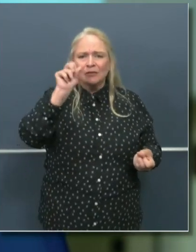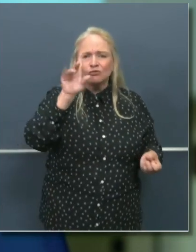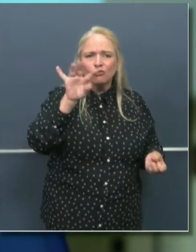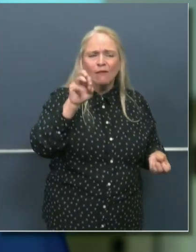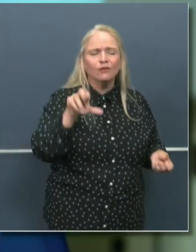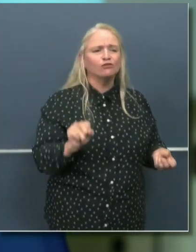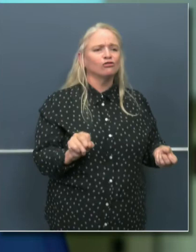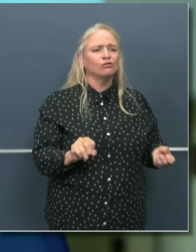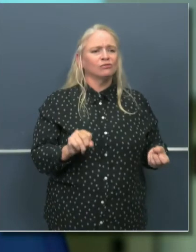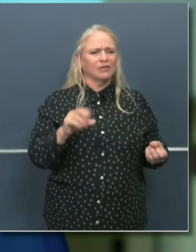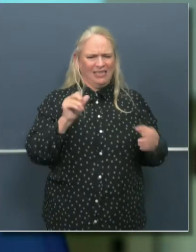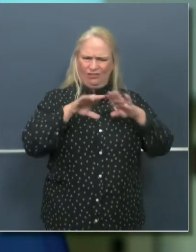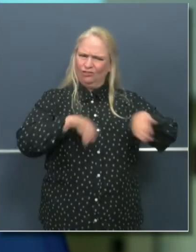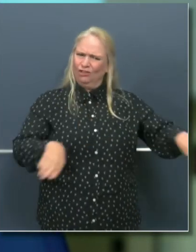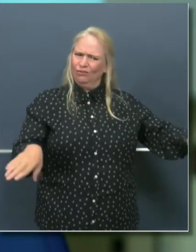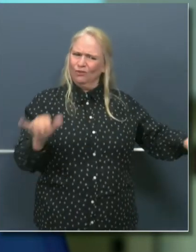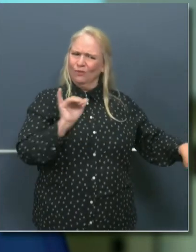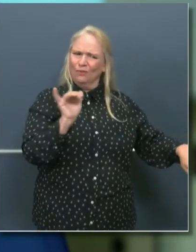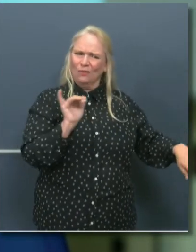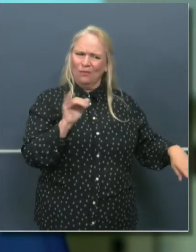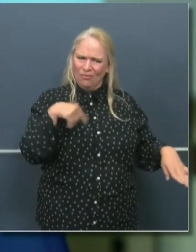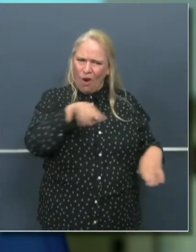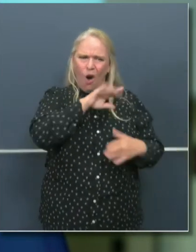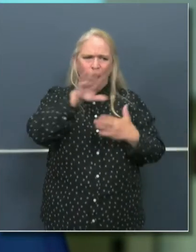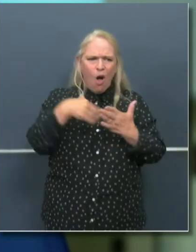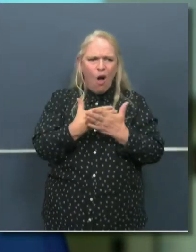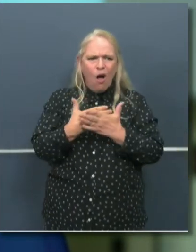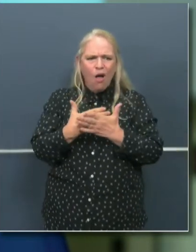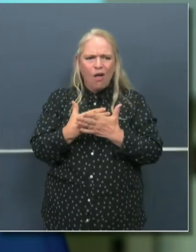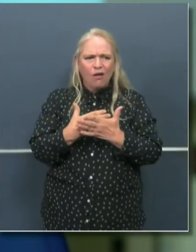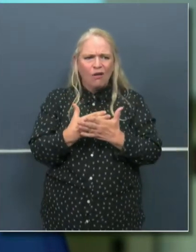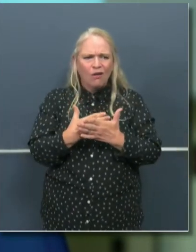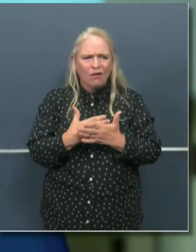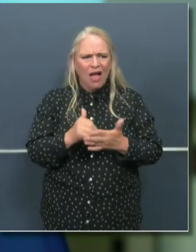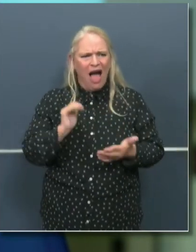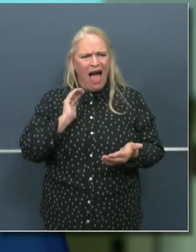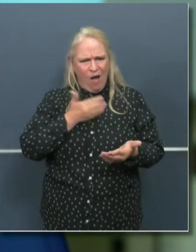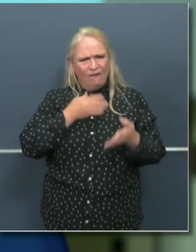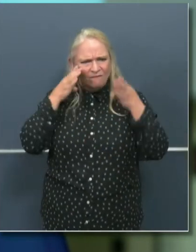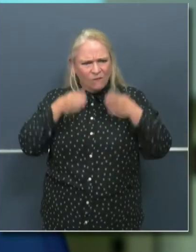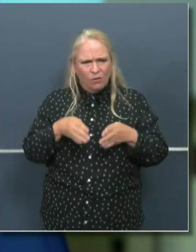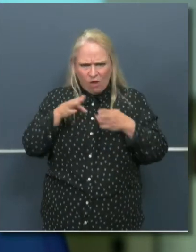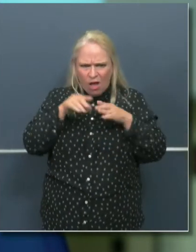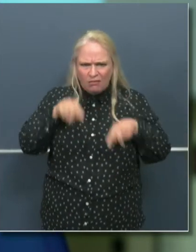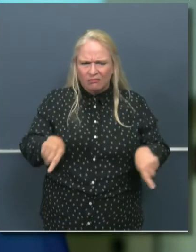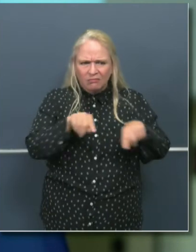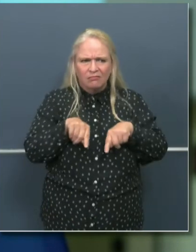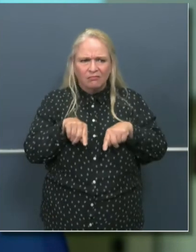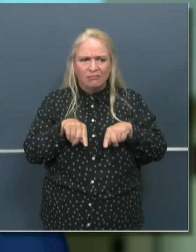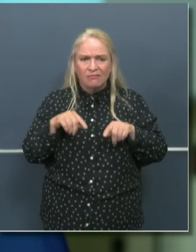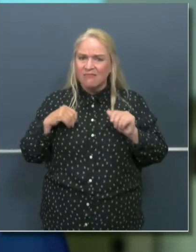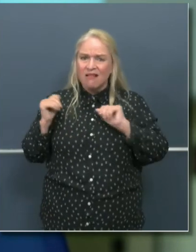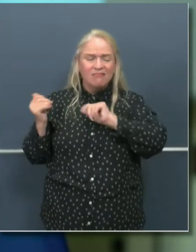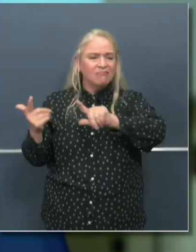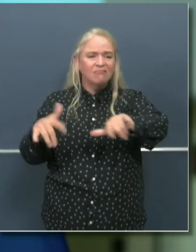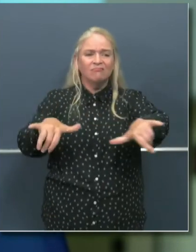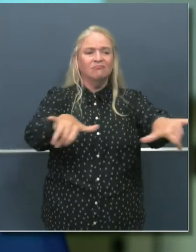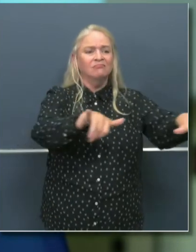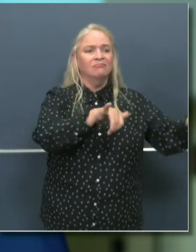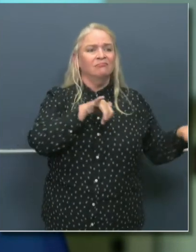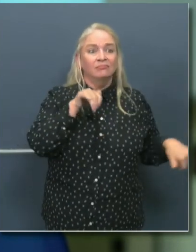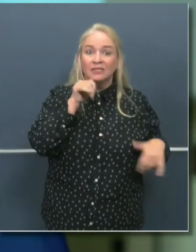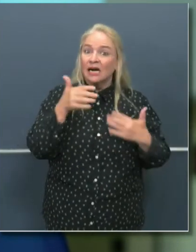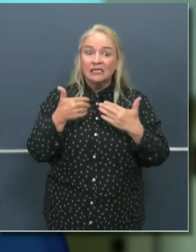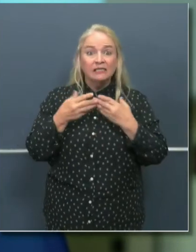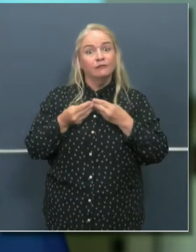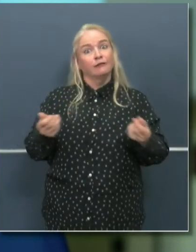our children. And obviously, we have a lot of work to do as a society to mitigate the spread of this disease. That